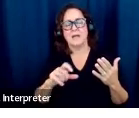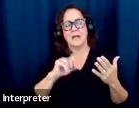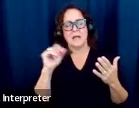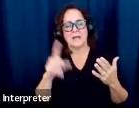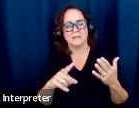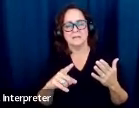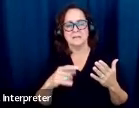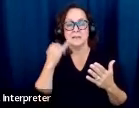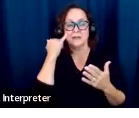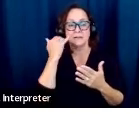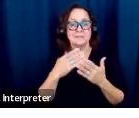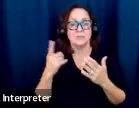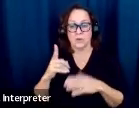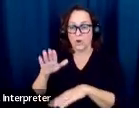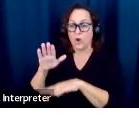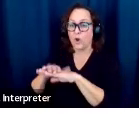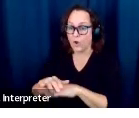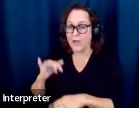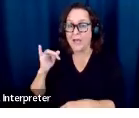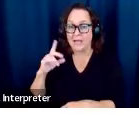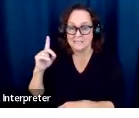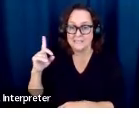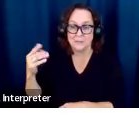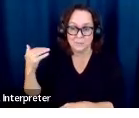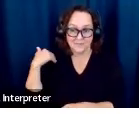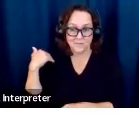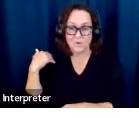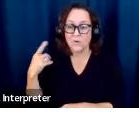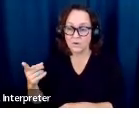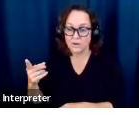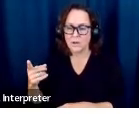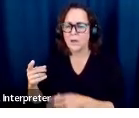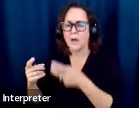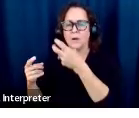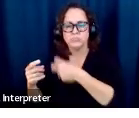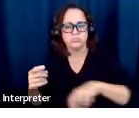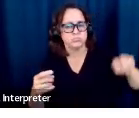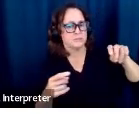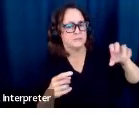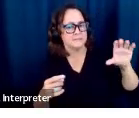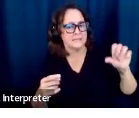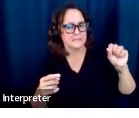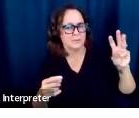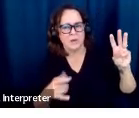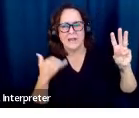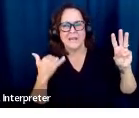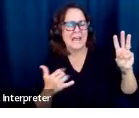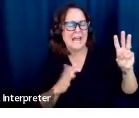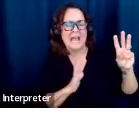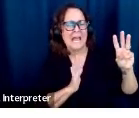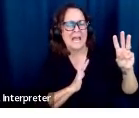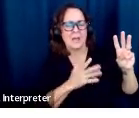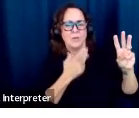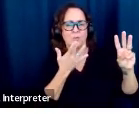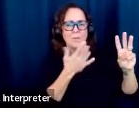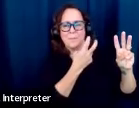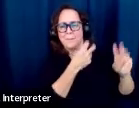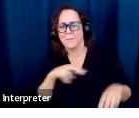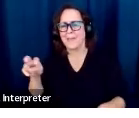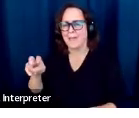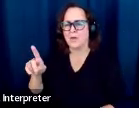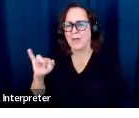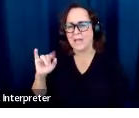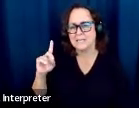a situation where somebody was on the IDD waiver, went to the CSW, and now wants to go back to the IDD